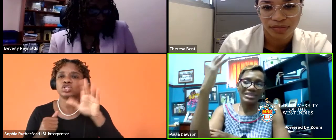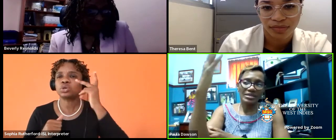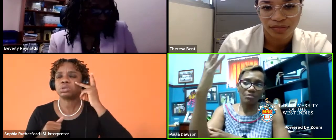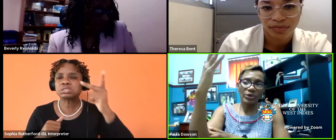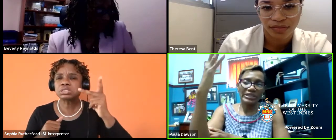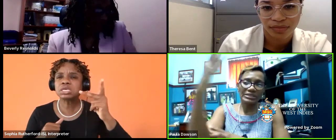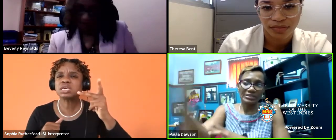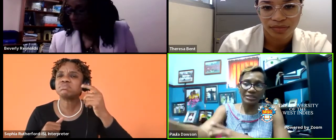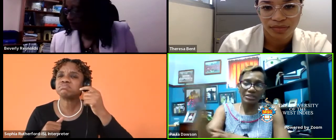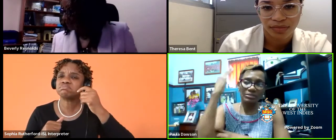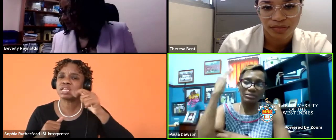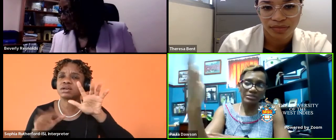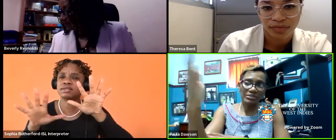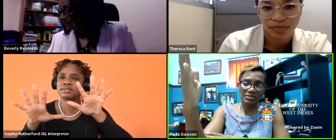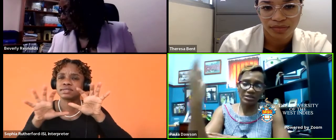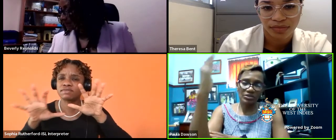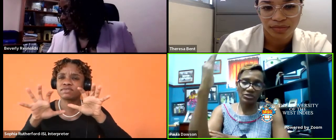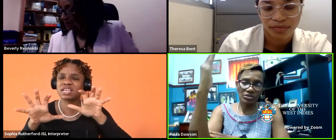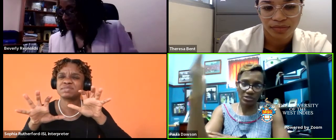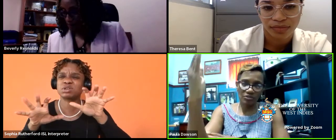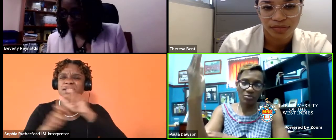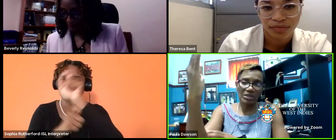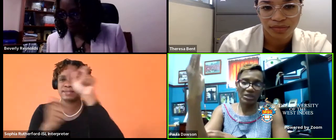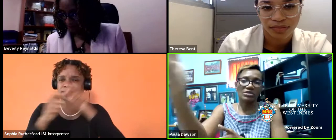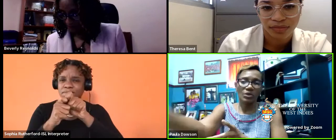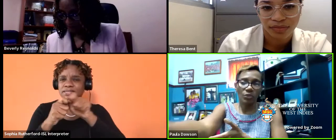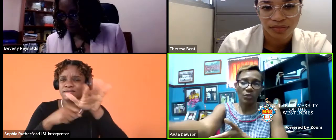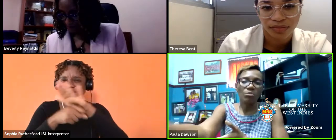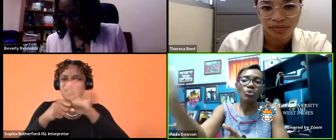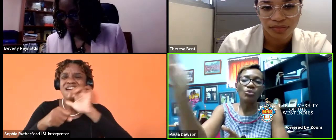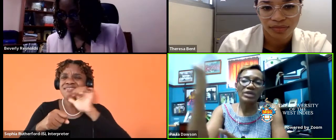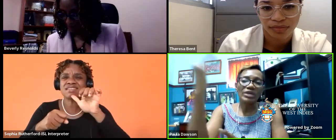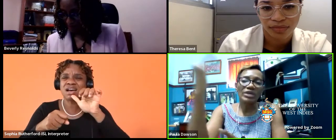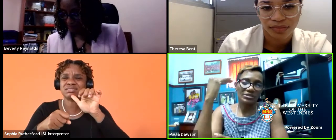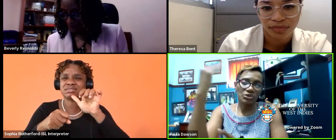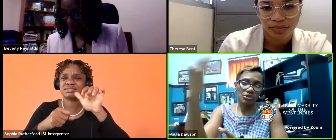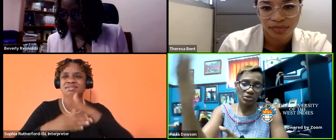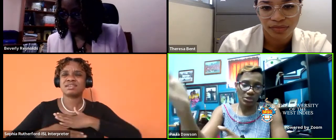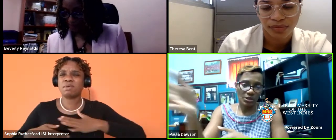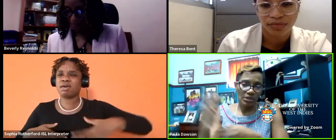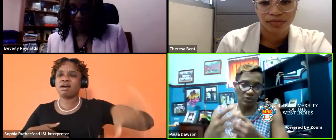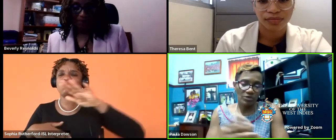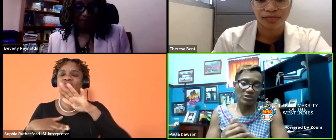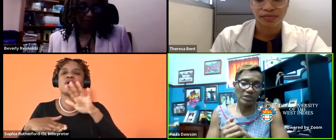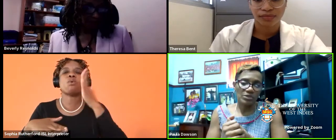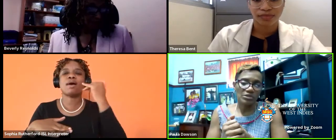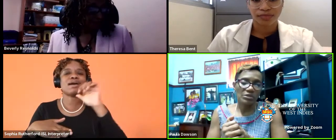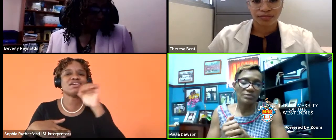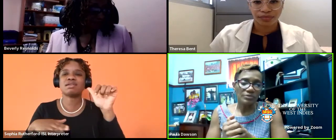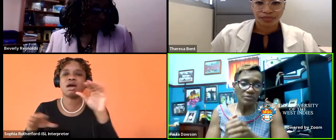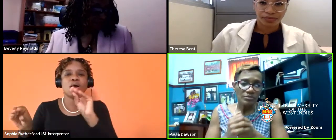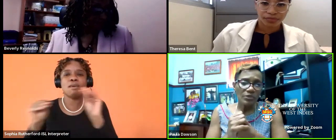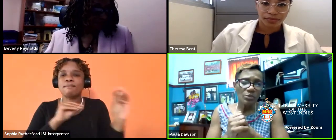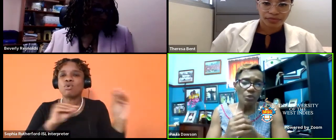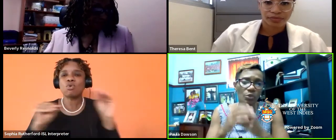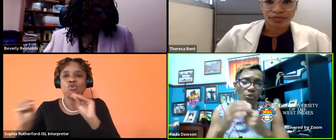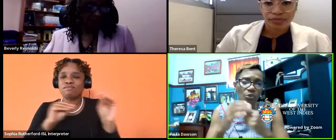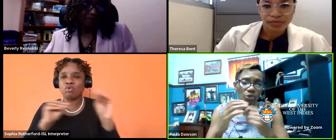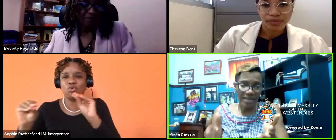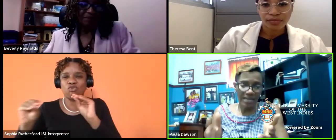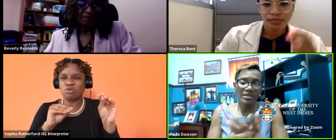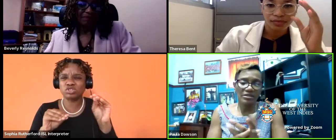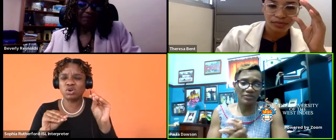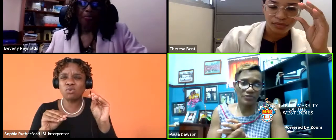stiffness within a point. It's not spasticity, it's just you're stiff because we're not moving as much, if you understand what I mean.